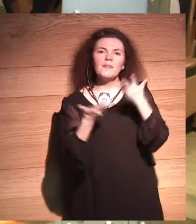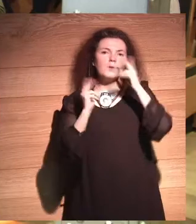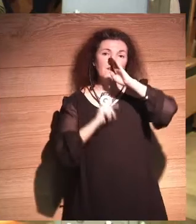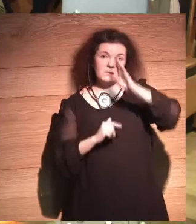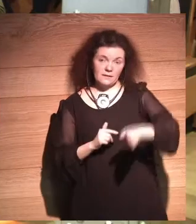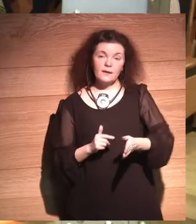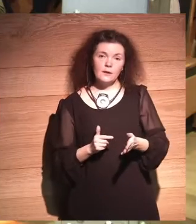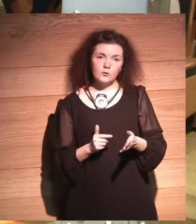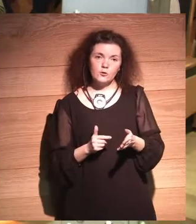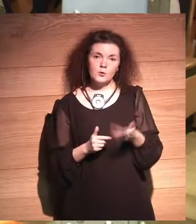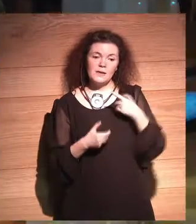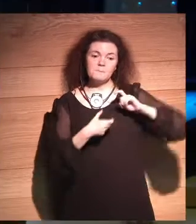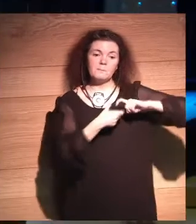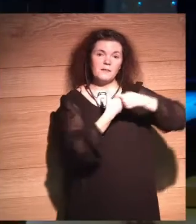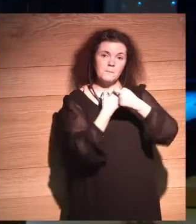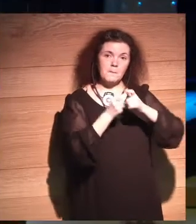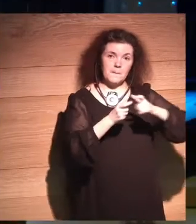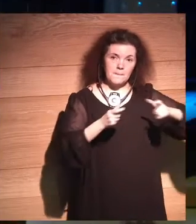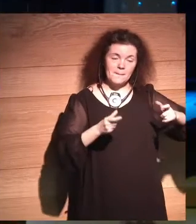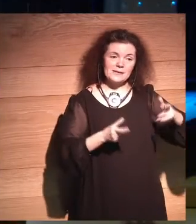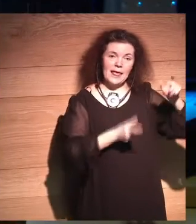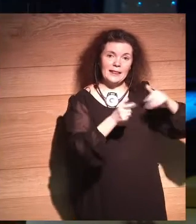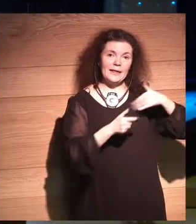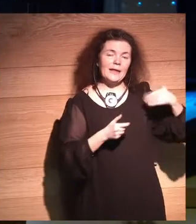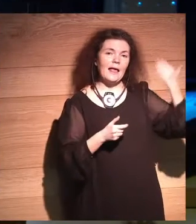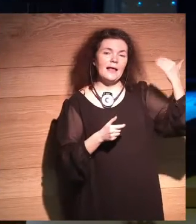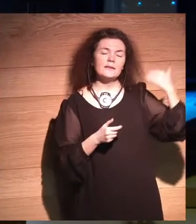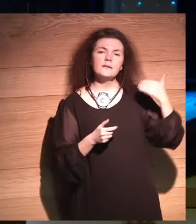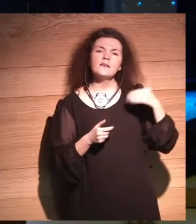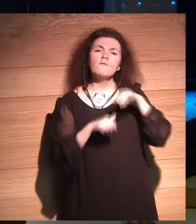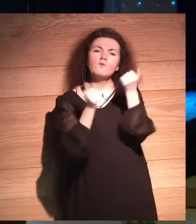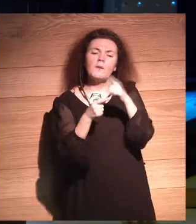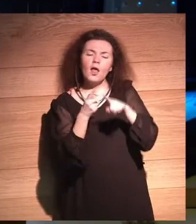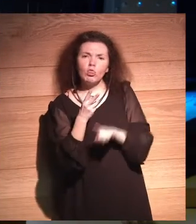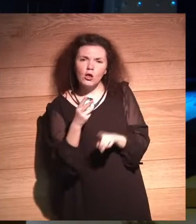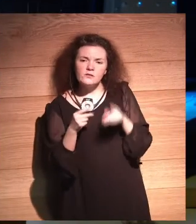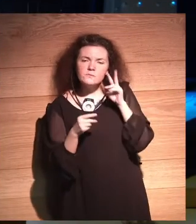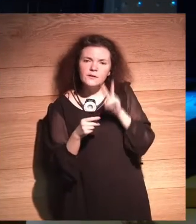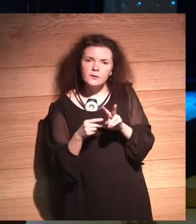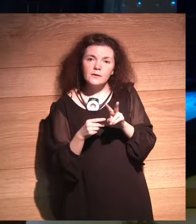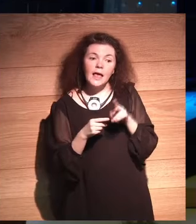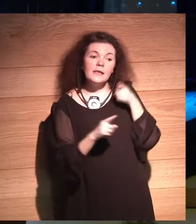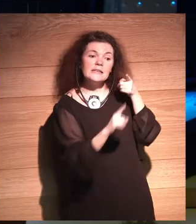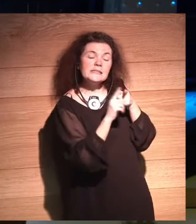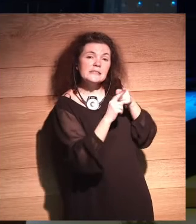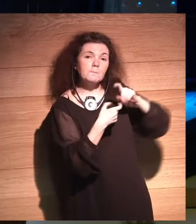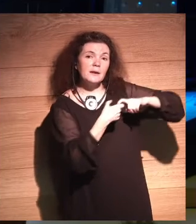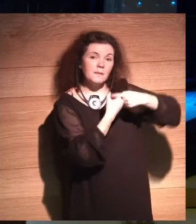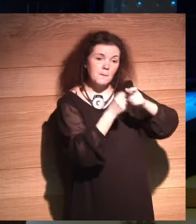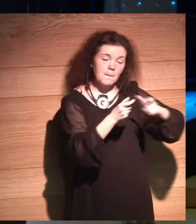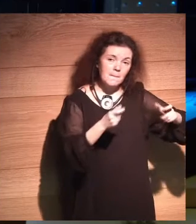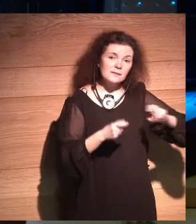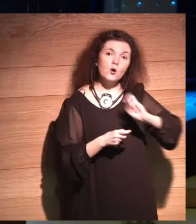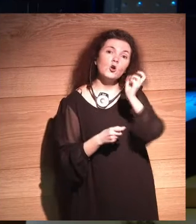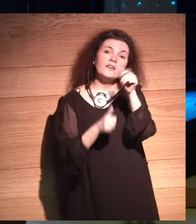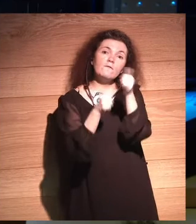uneasiness and with democracy, and they were advocating for a more participative and more direct democracy. There are two ways